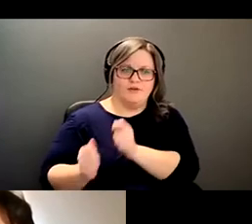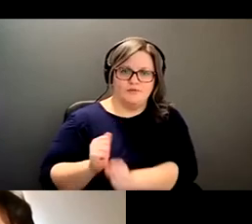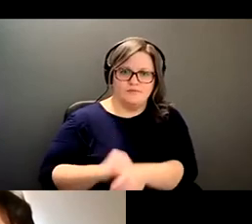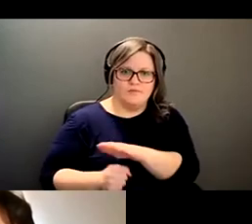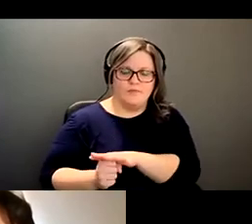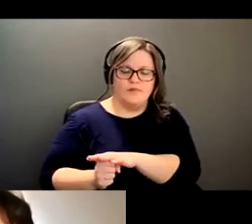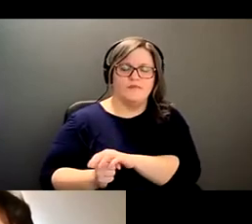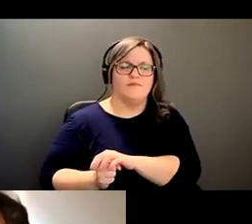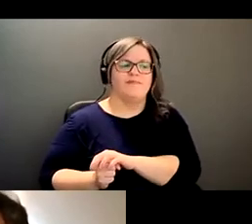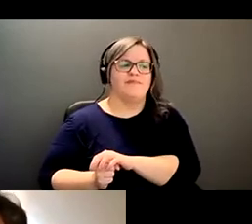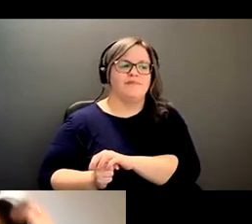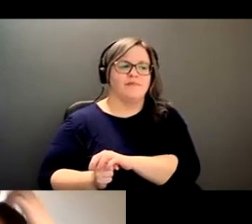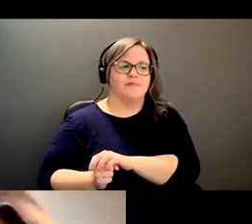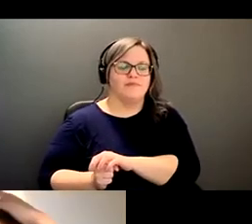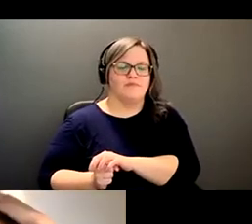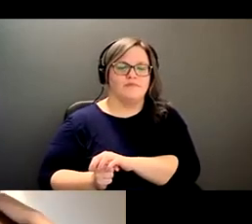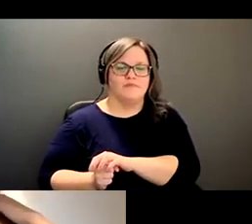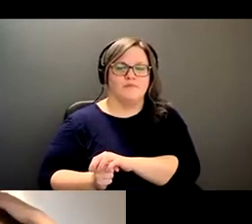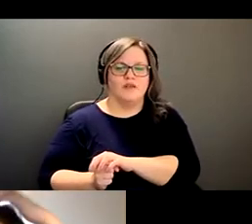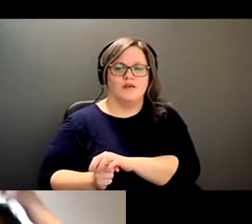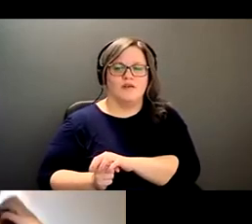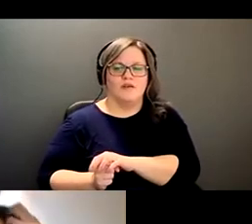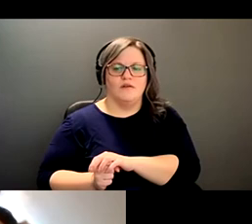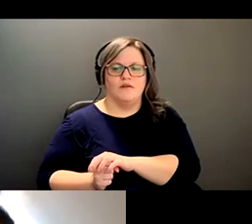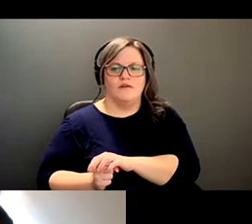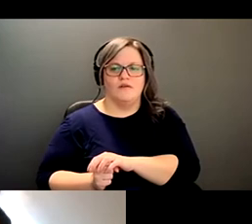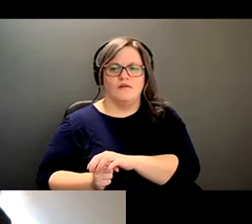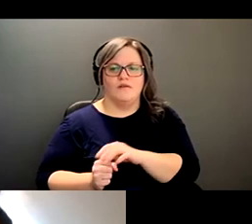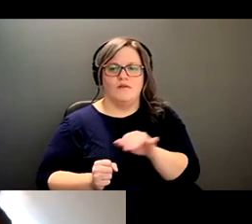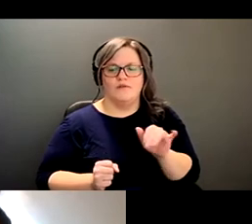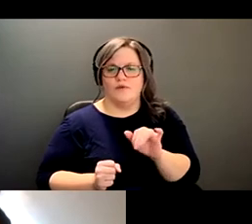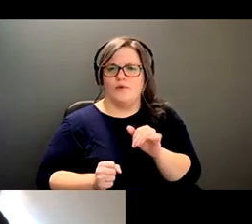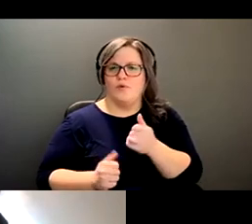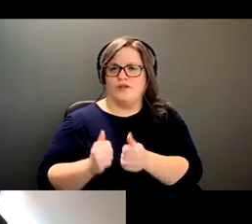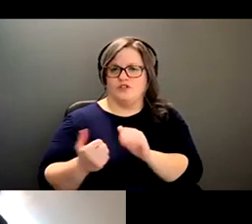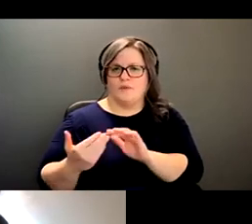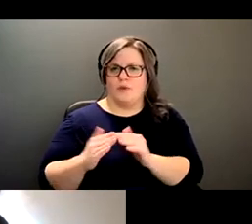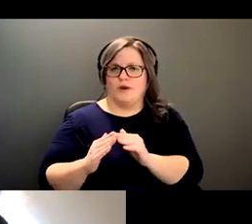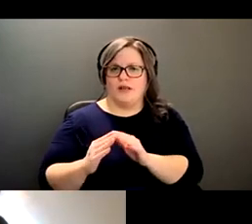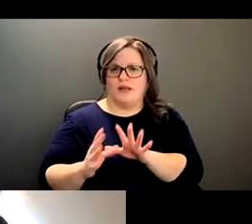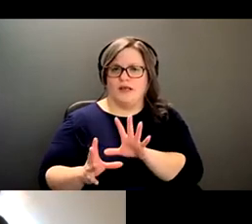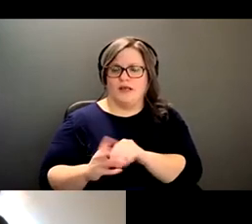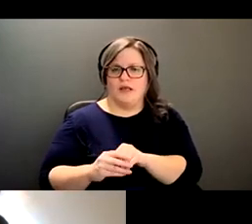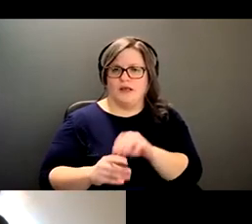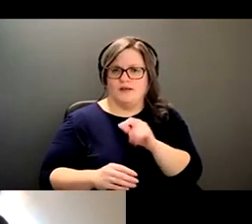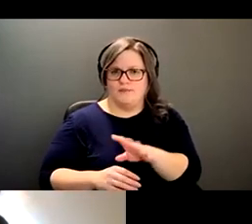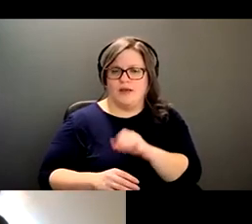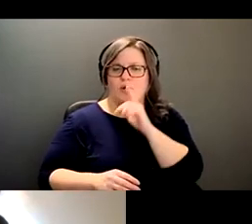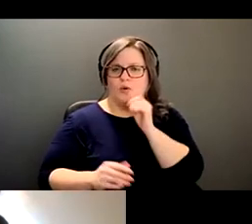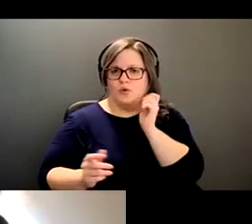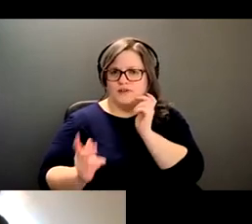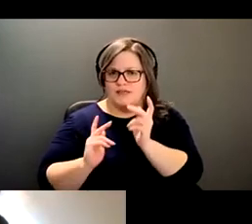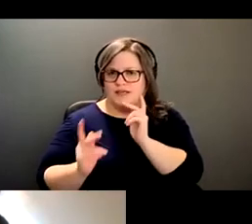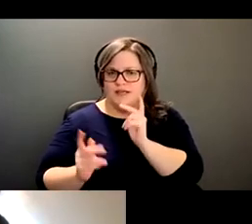then whose community you're holding and like creating that space and seeing it, and who are you taking care